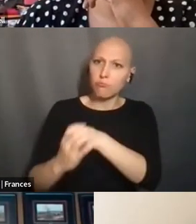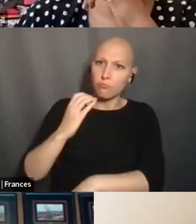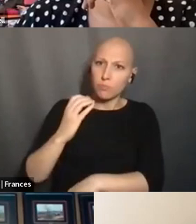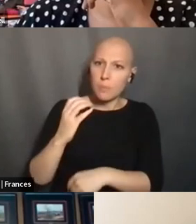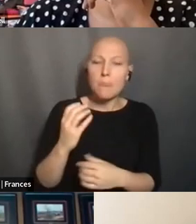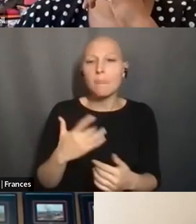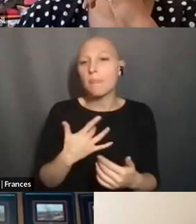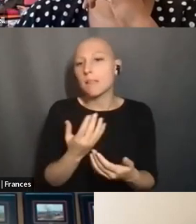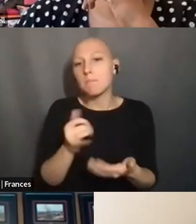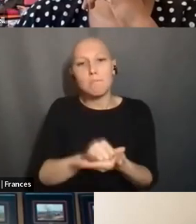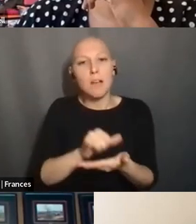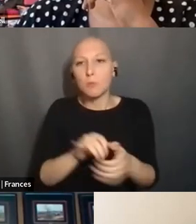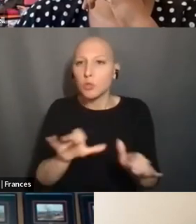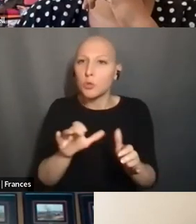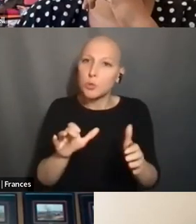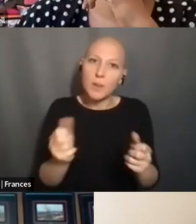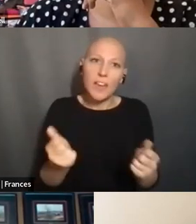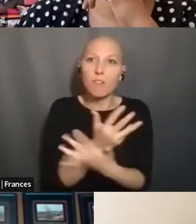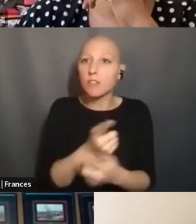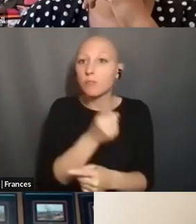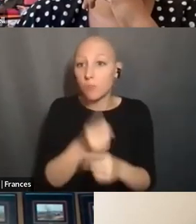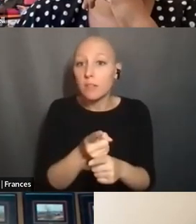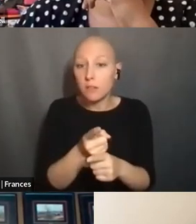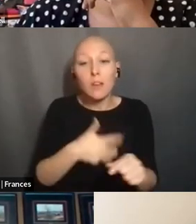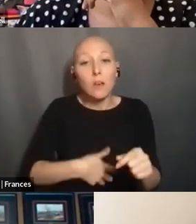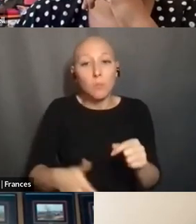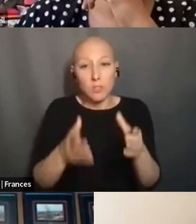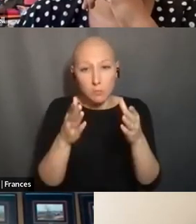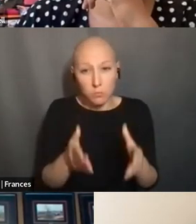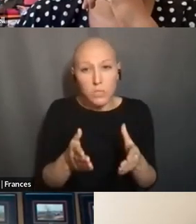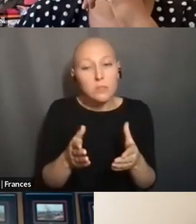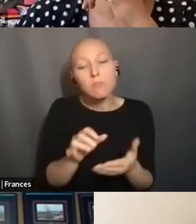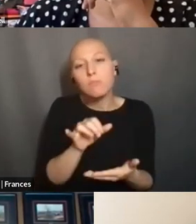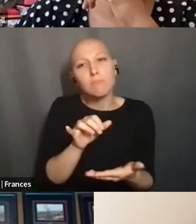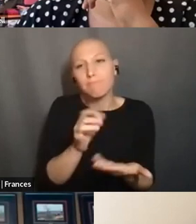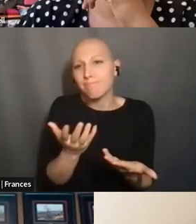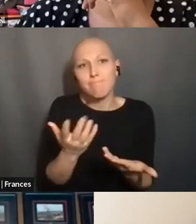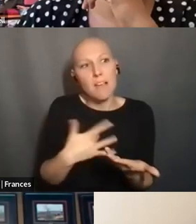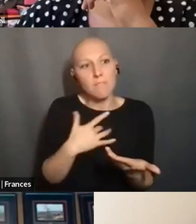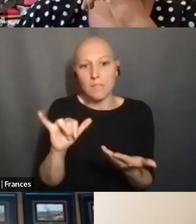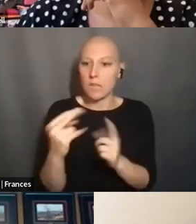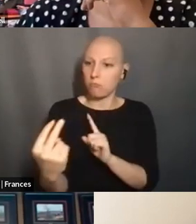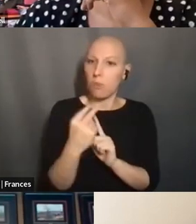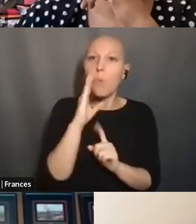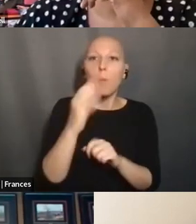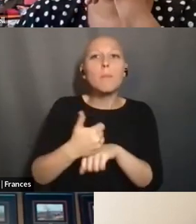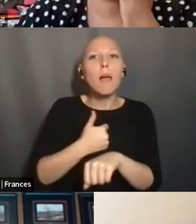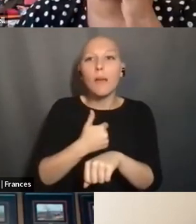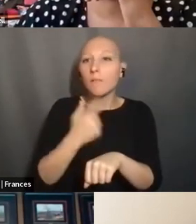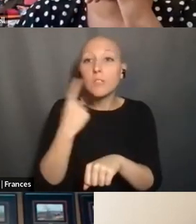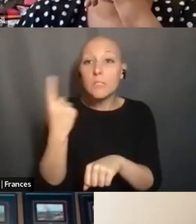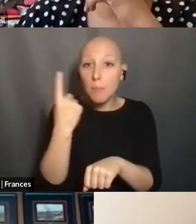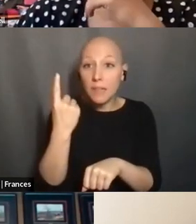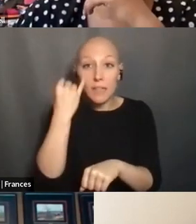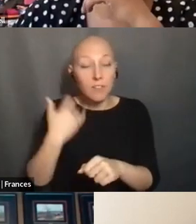right. So as a pregnant person, it's almost like you will be blamed for something. If you reject testing or